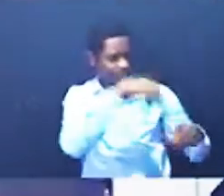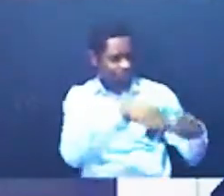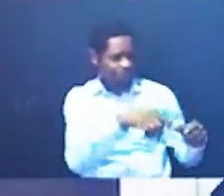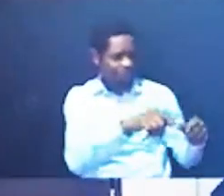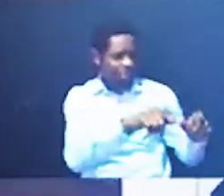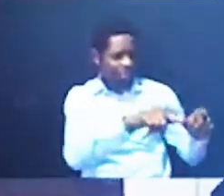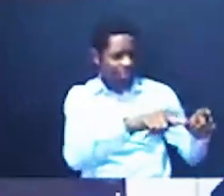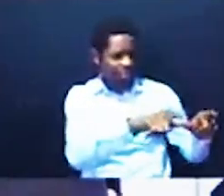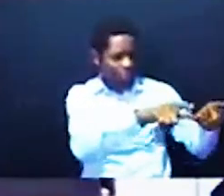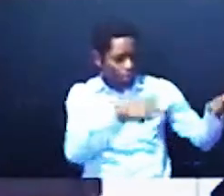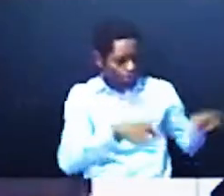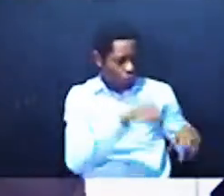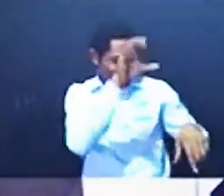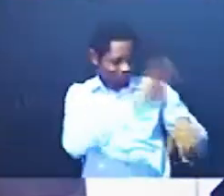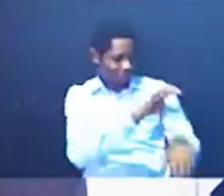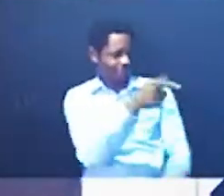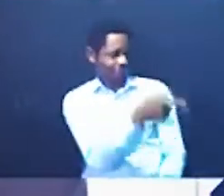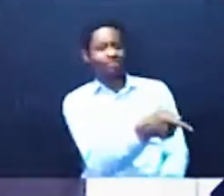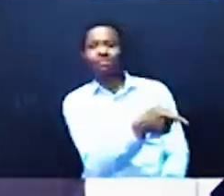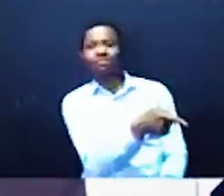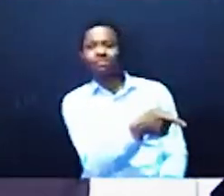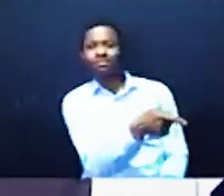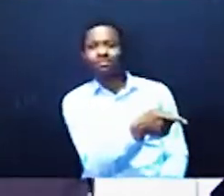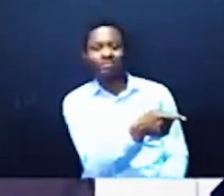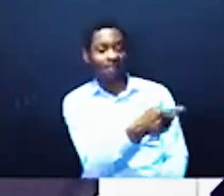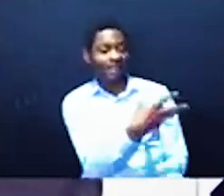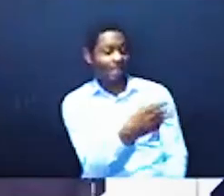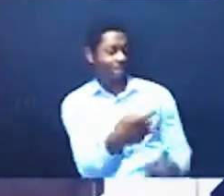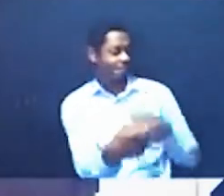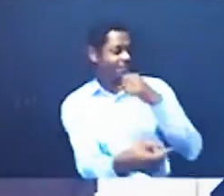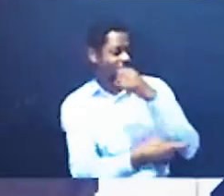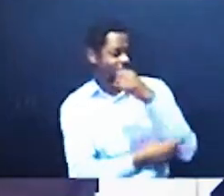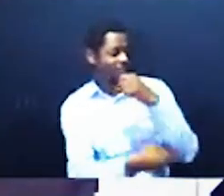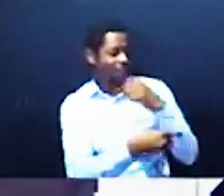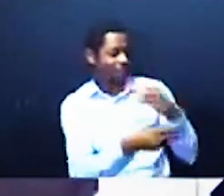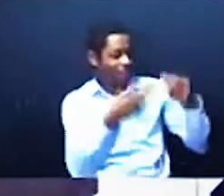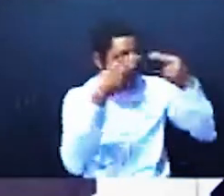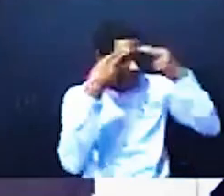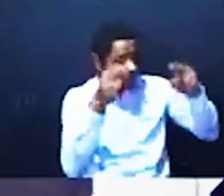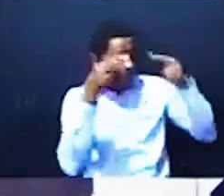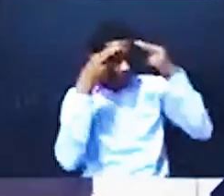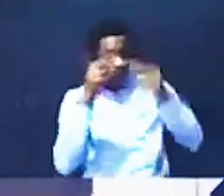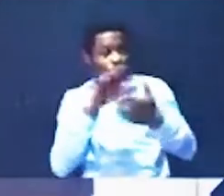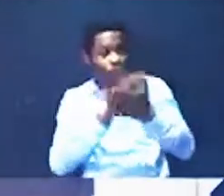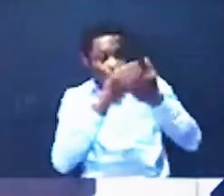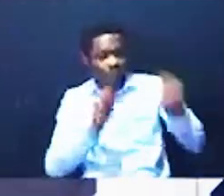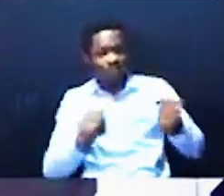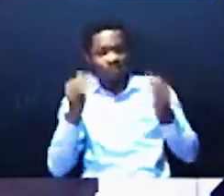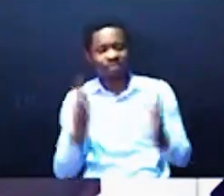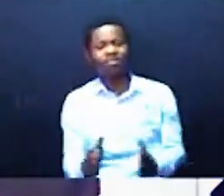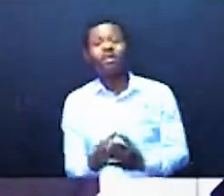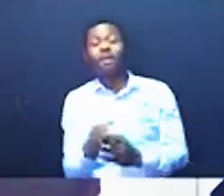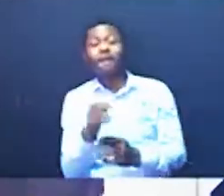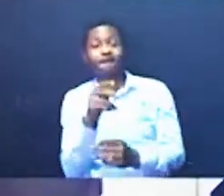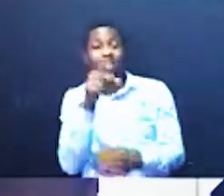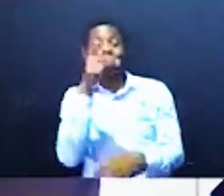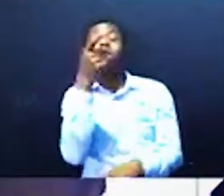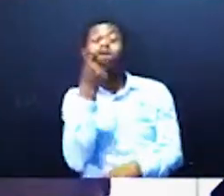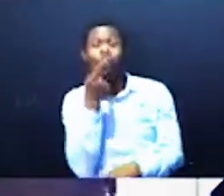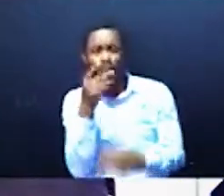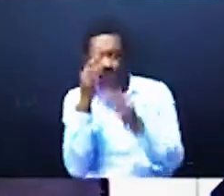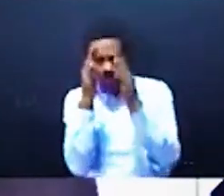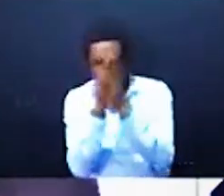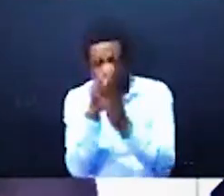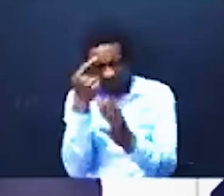now, and the temptation that befalls the believer, the Apostle Paul prays for them. And in social